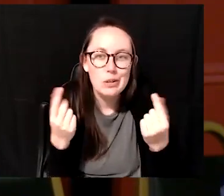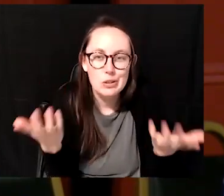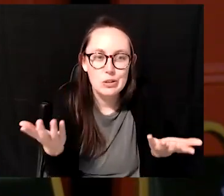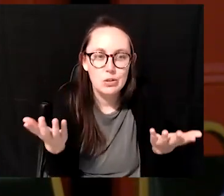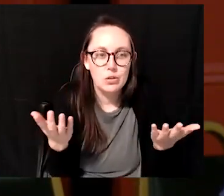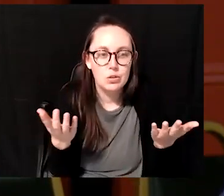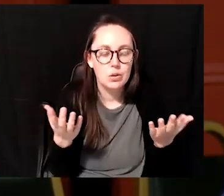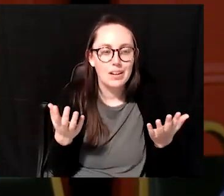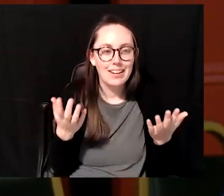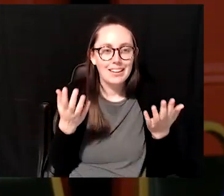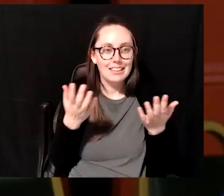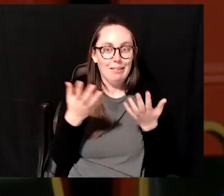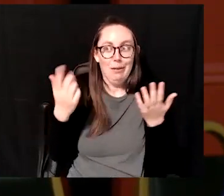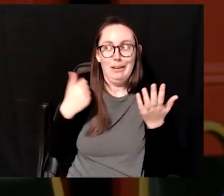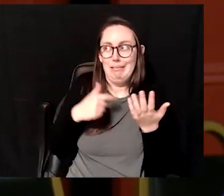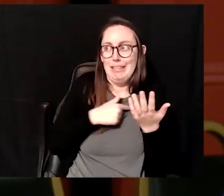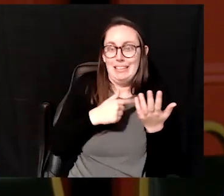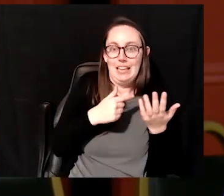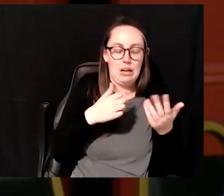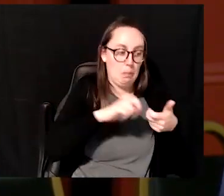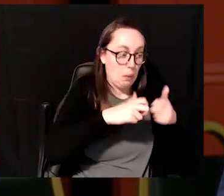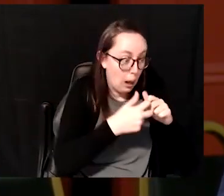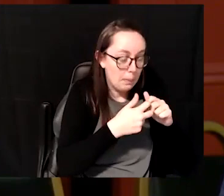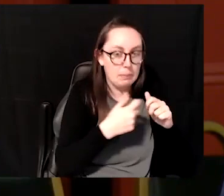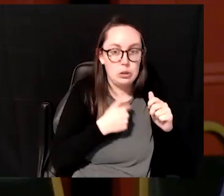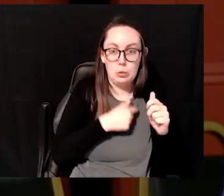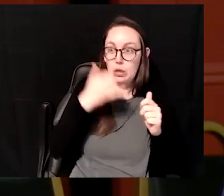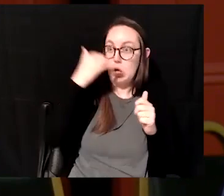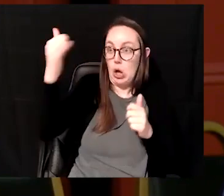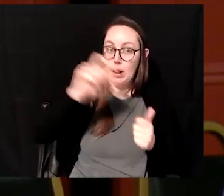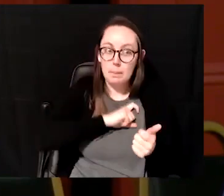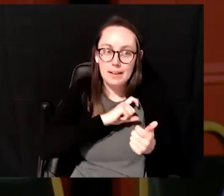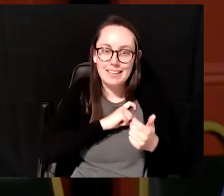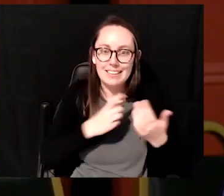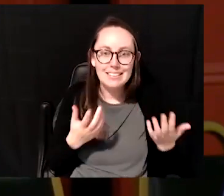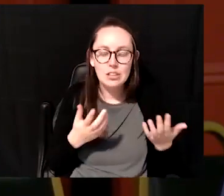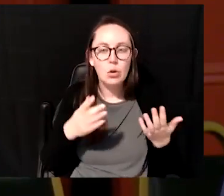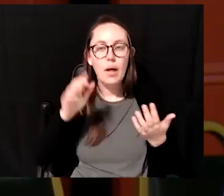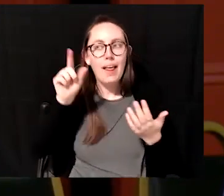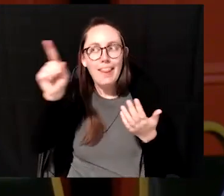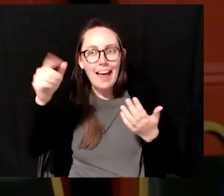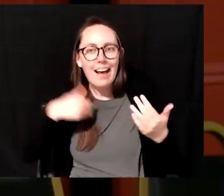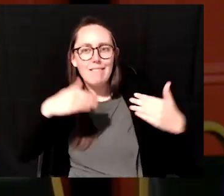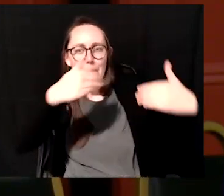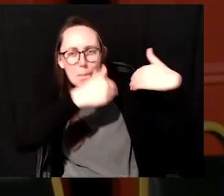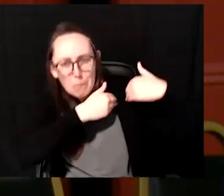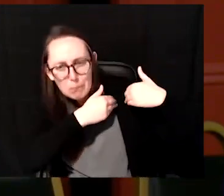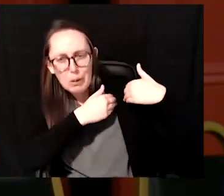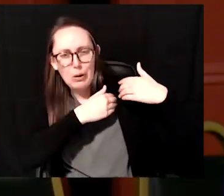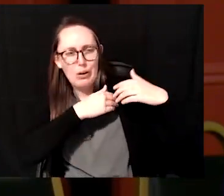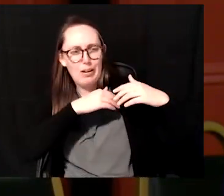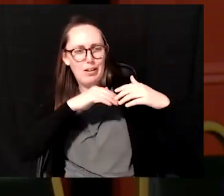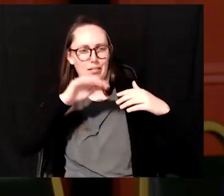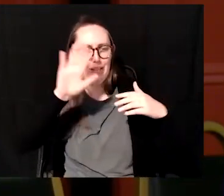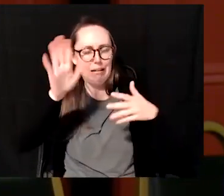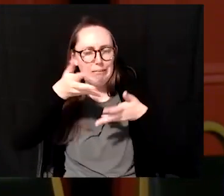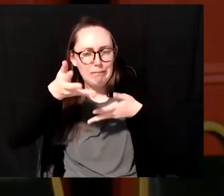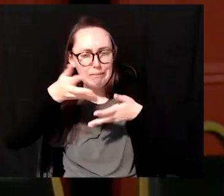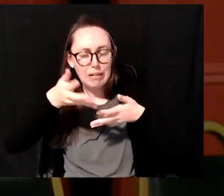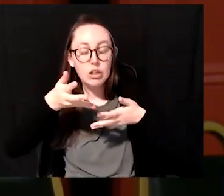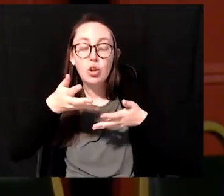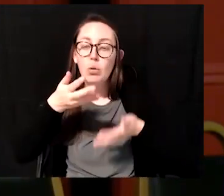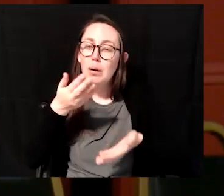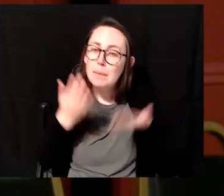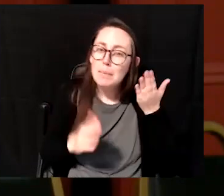and problems with with um you know the burden of the police department and what they have to deal with and you know maybe there's actually other ways